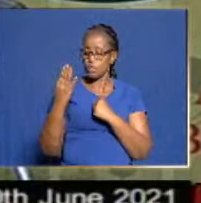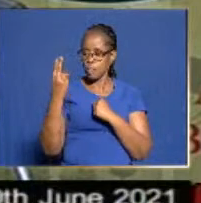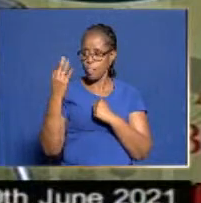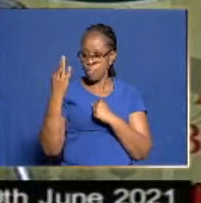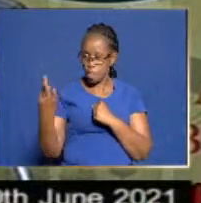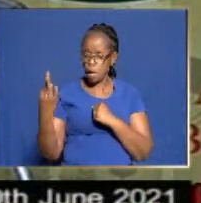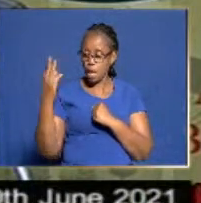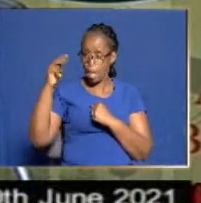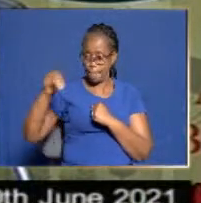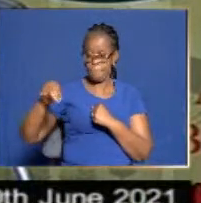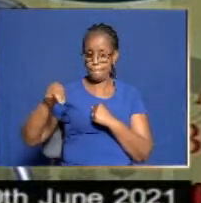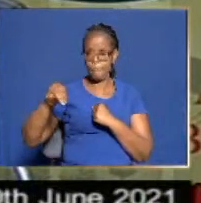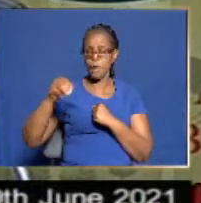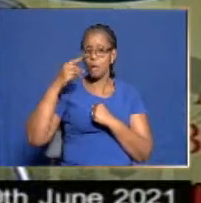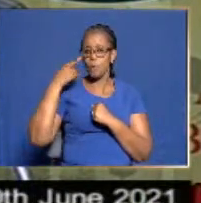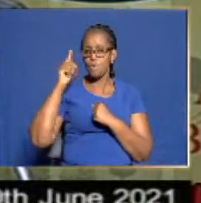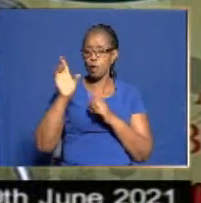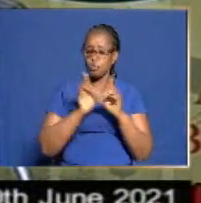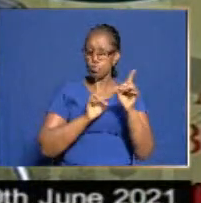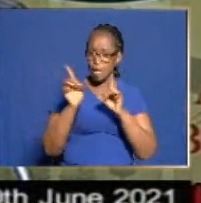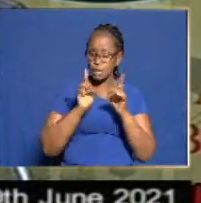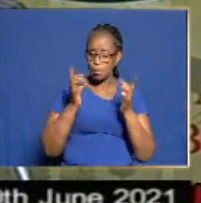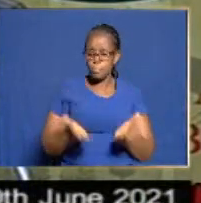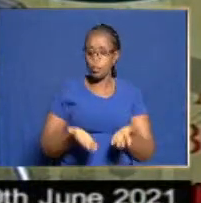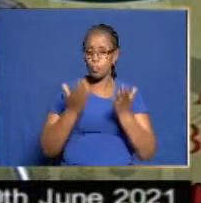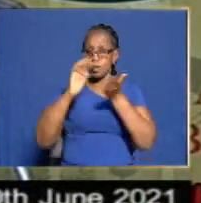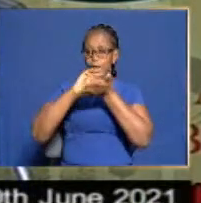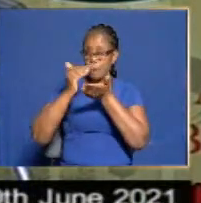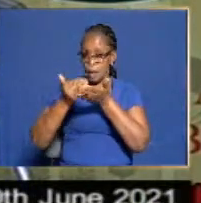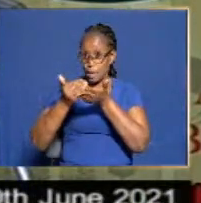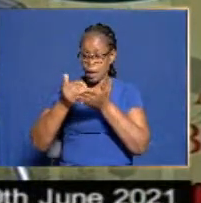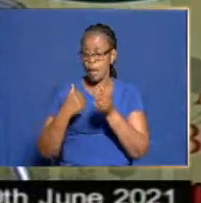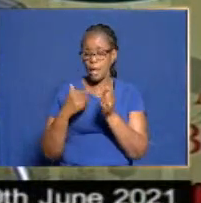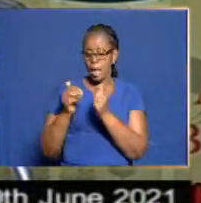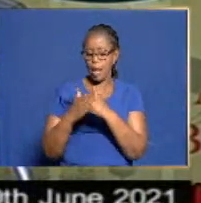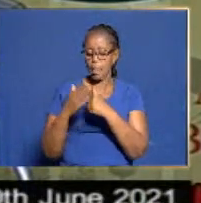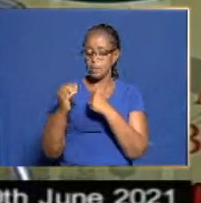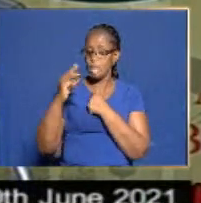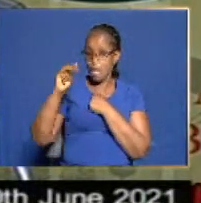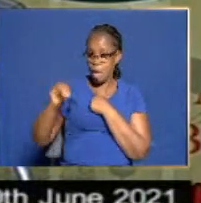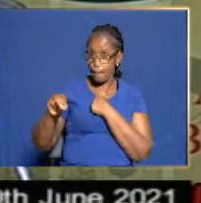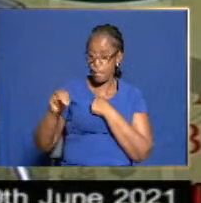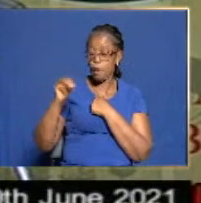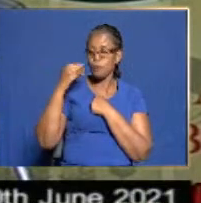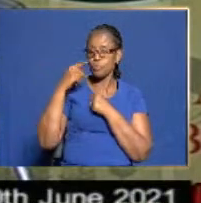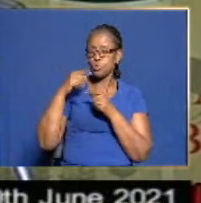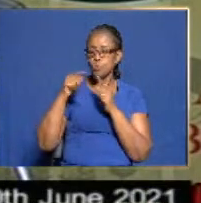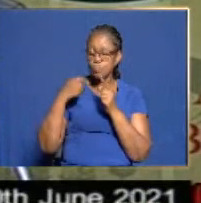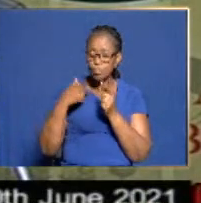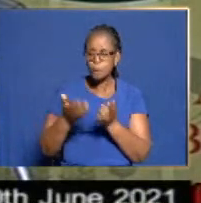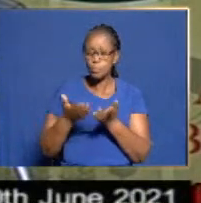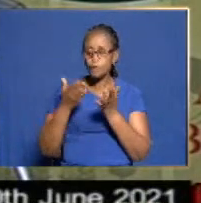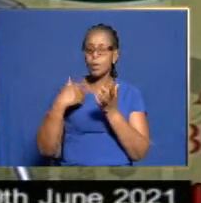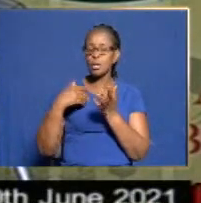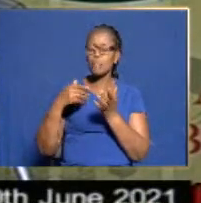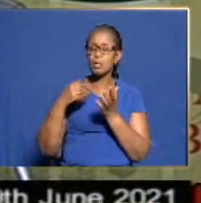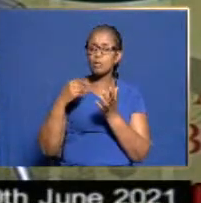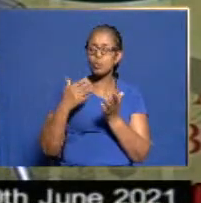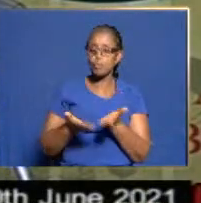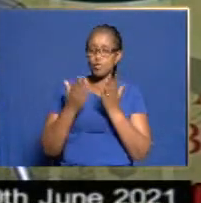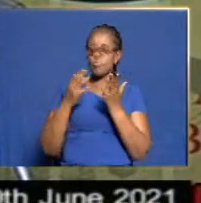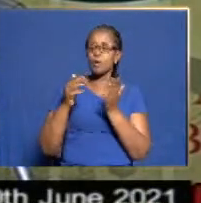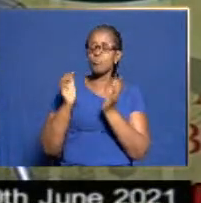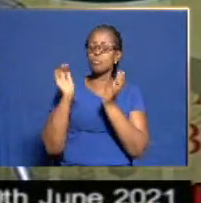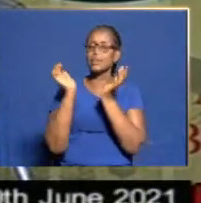₦643 million for the Tourism Promotion Fund, and ₦90 million for refurbishment of the regional stadium.